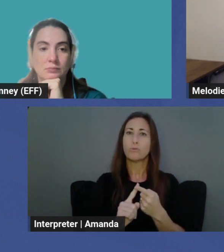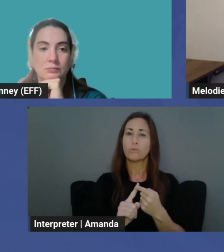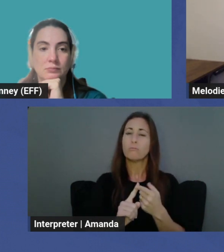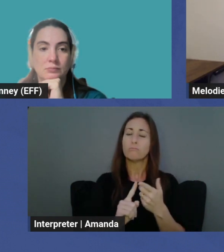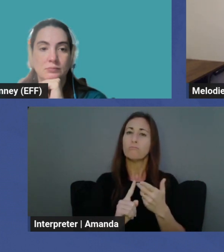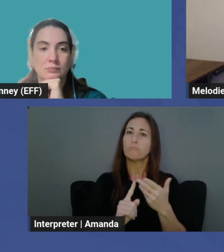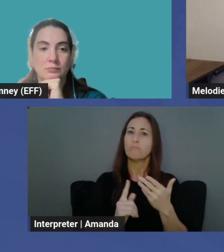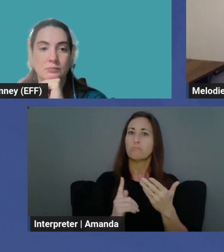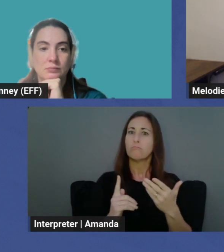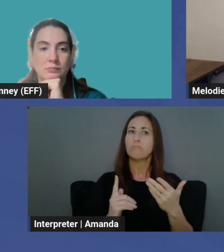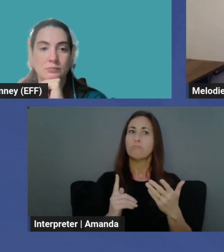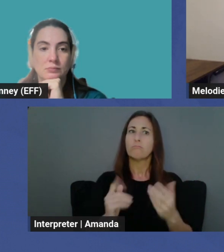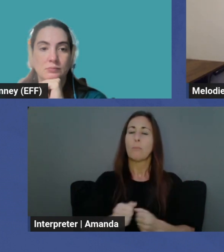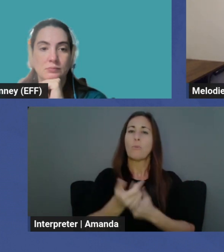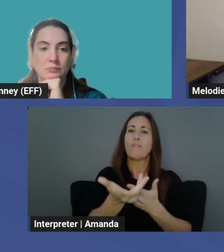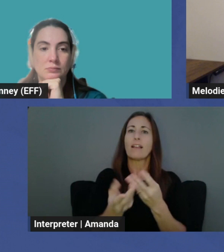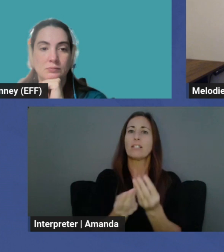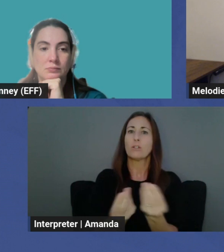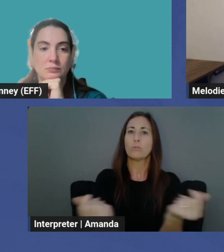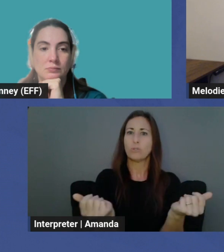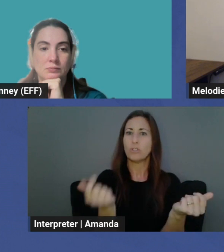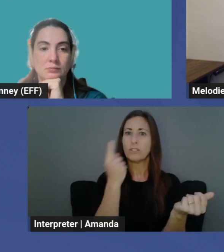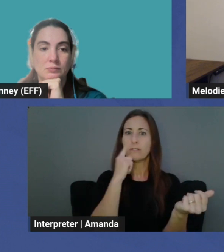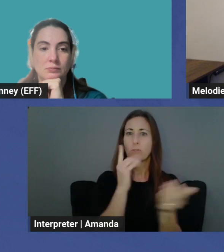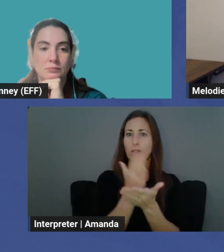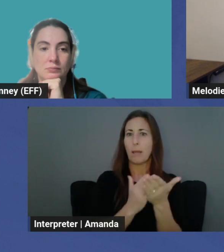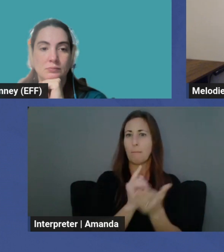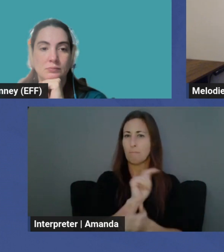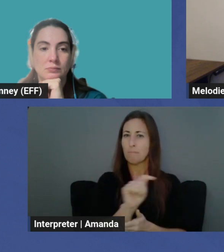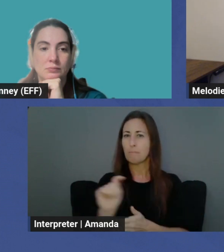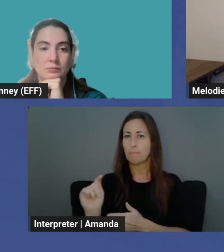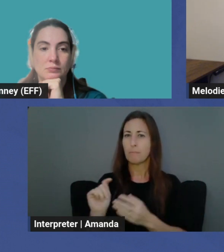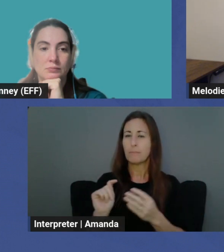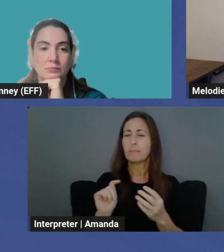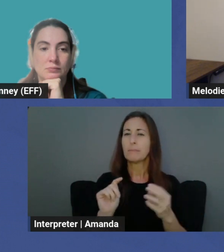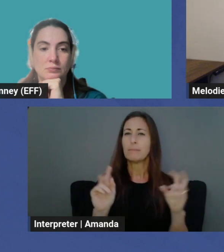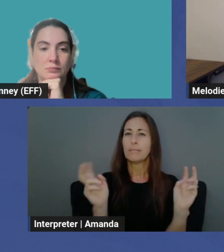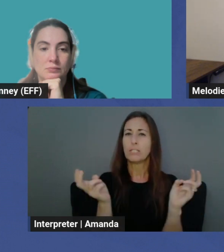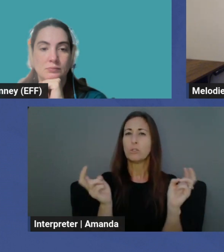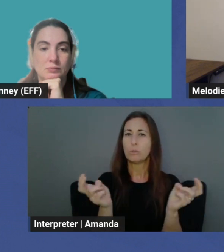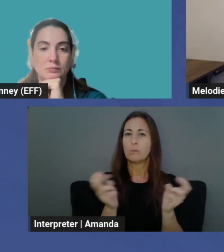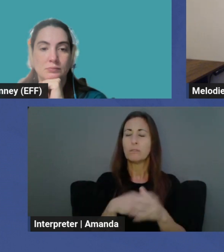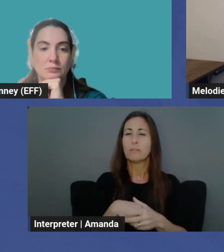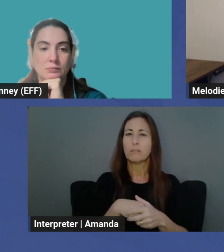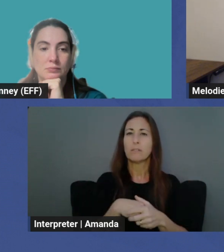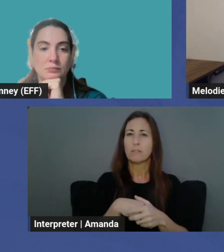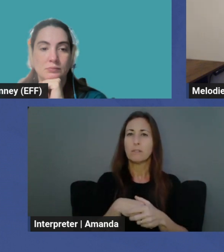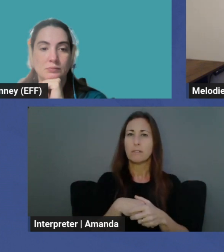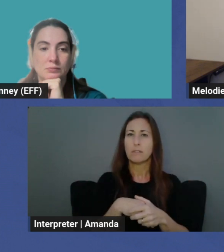solutions for some of these things that really,